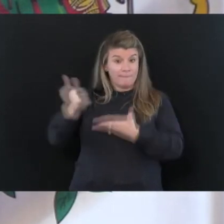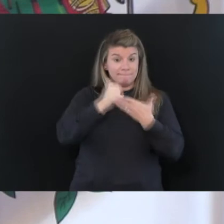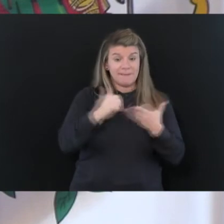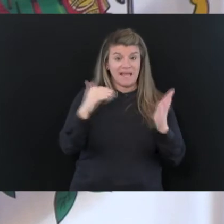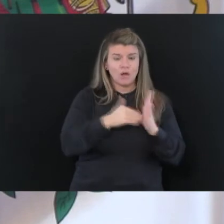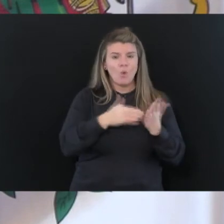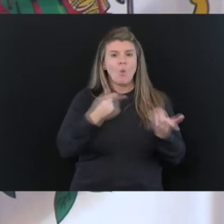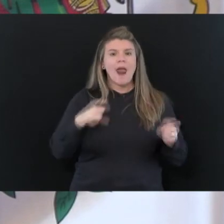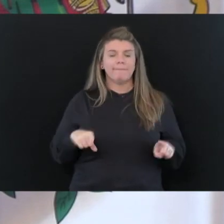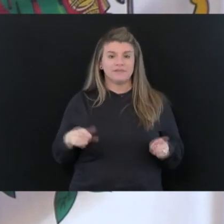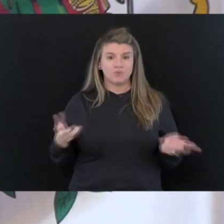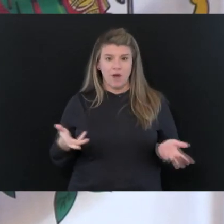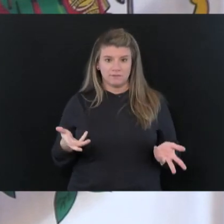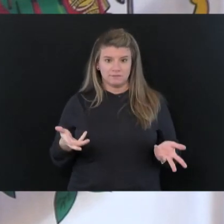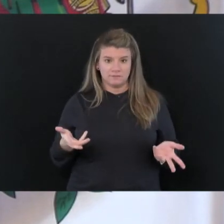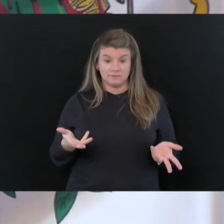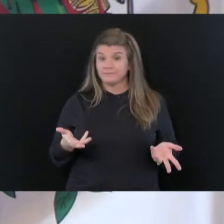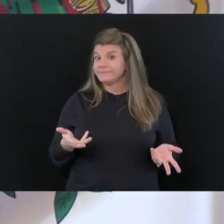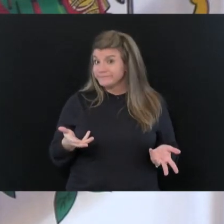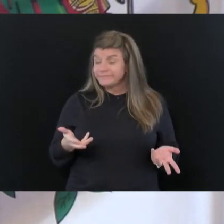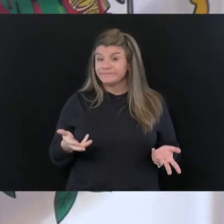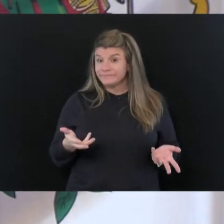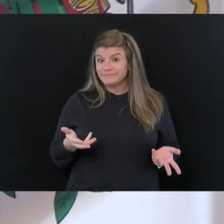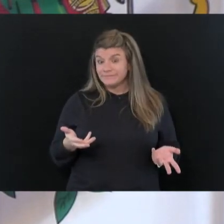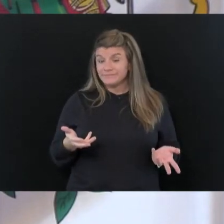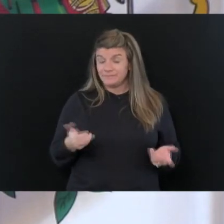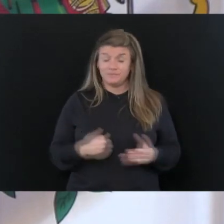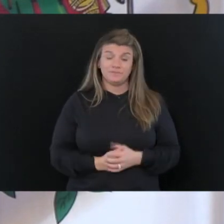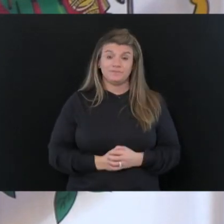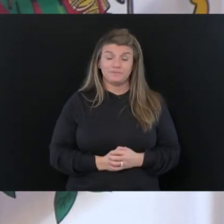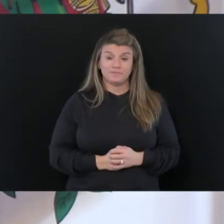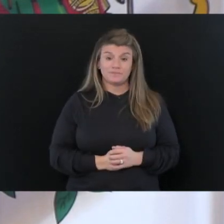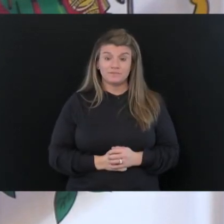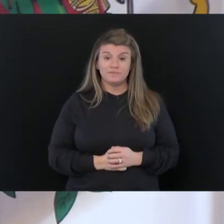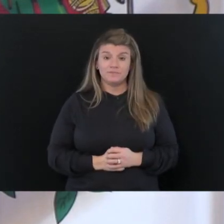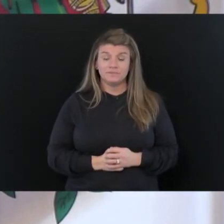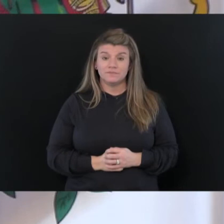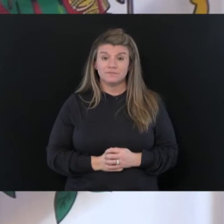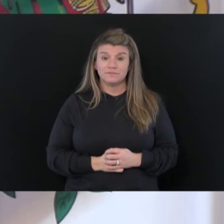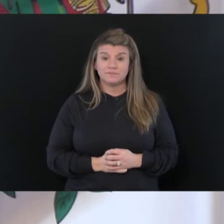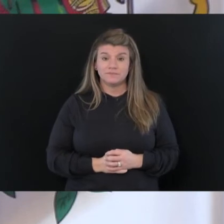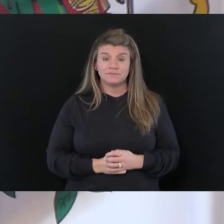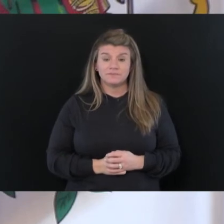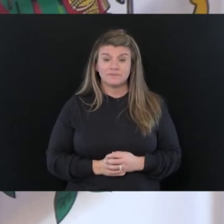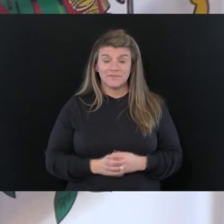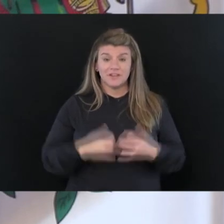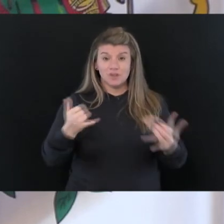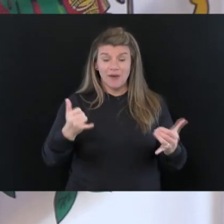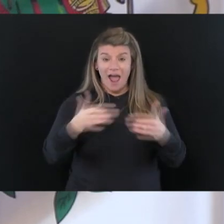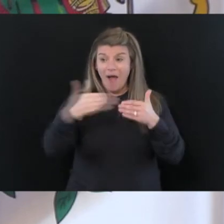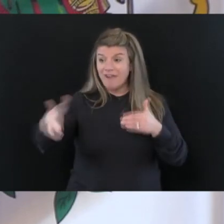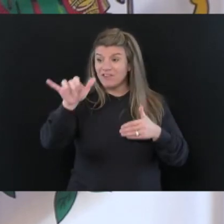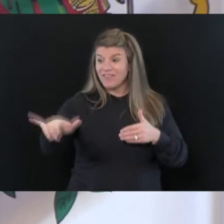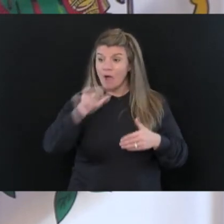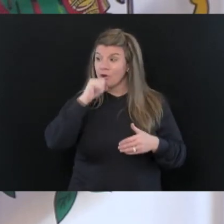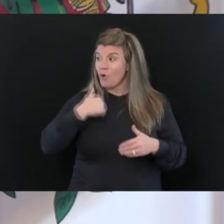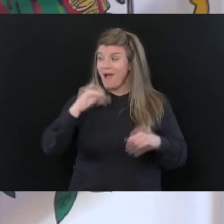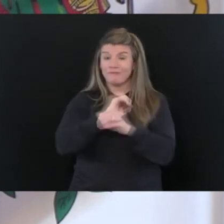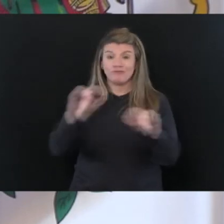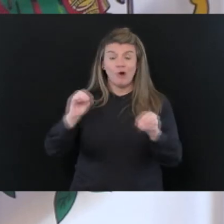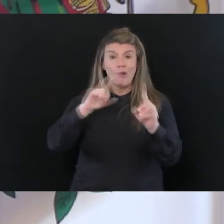What happens if someone pulls the plug and you're living on a razor's edge and you don't have anywhere to